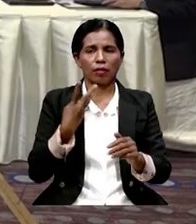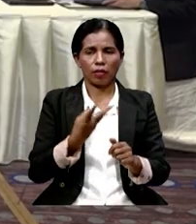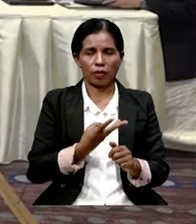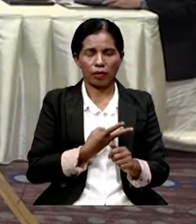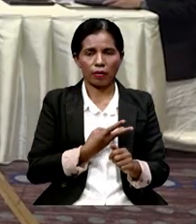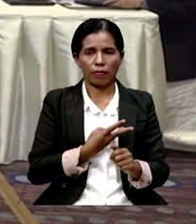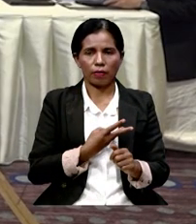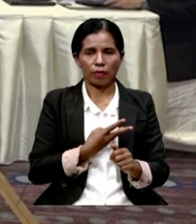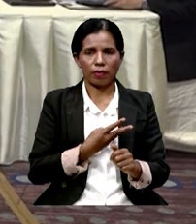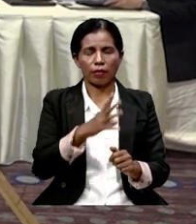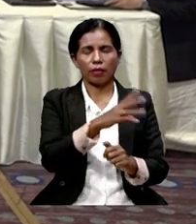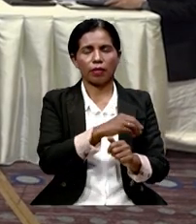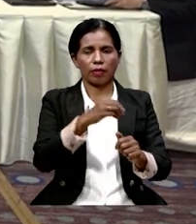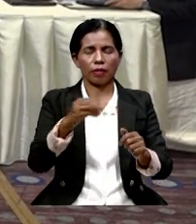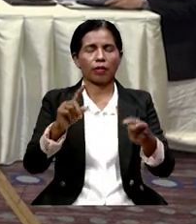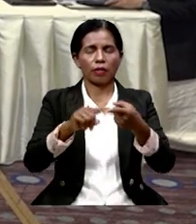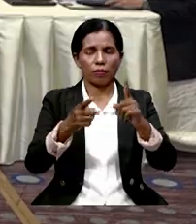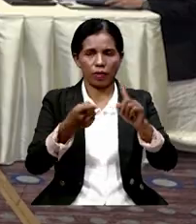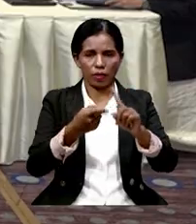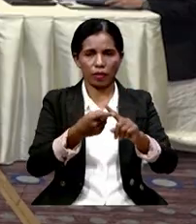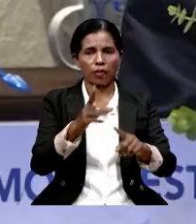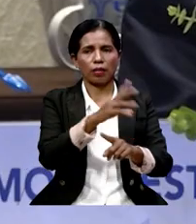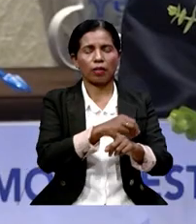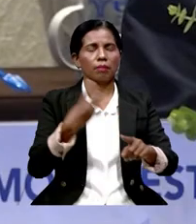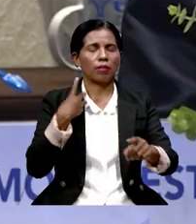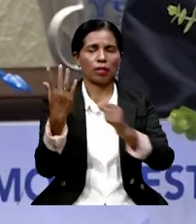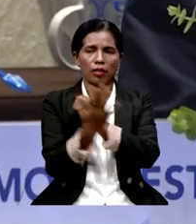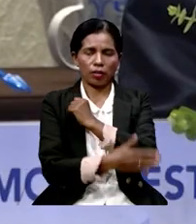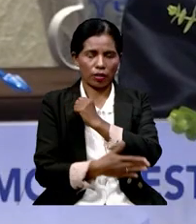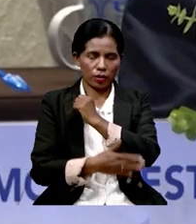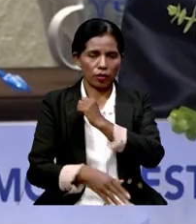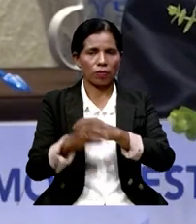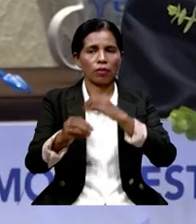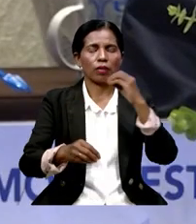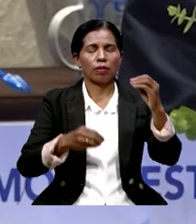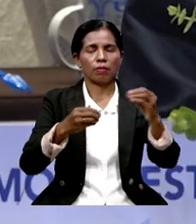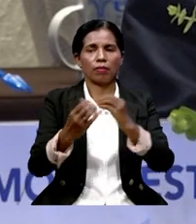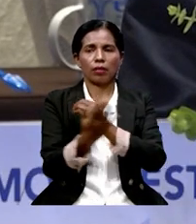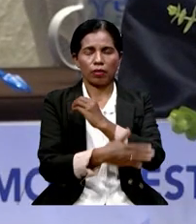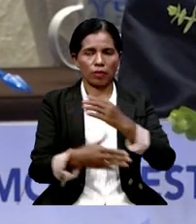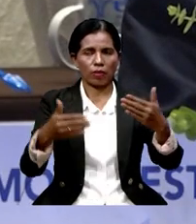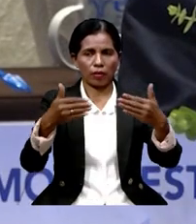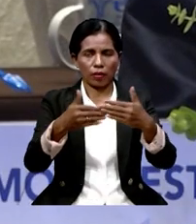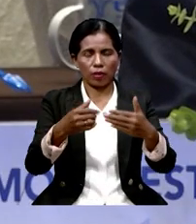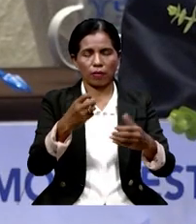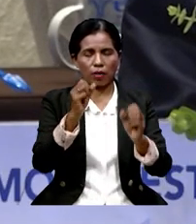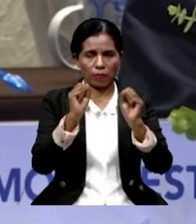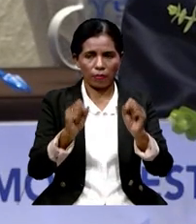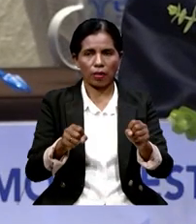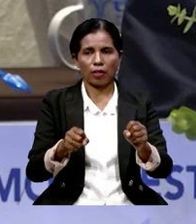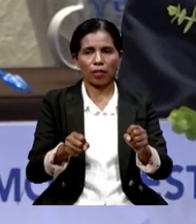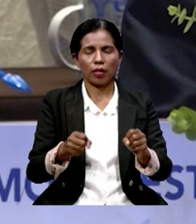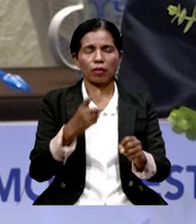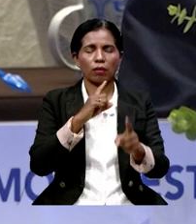to enhance our national and regional collaborative efforts to